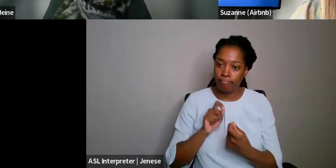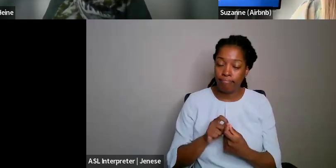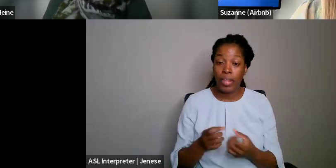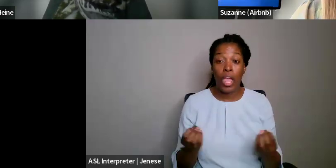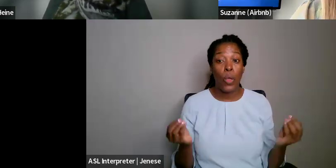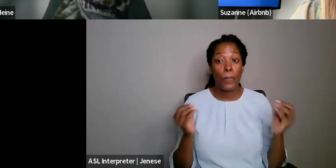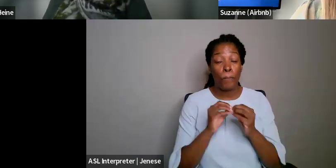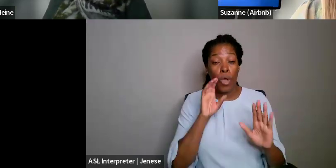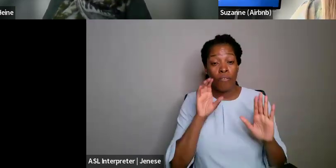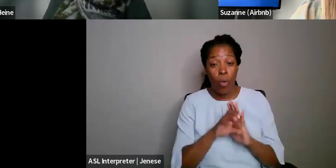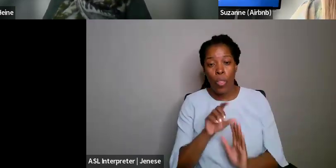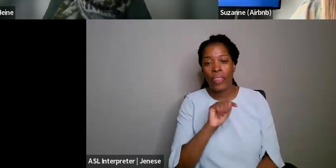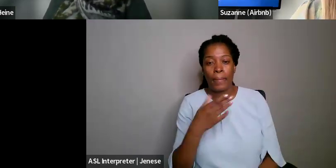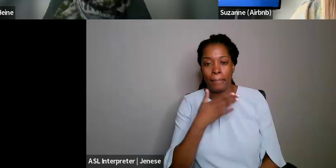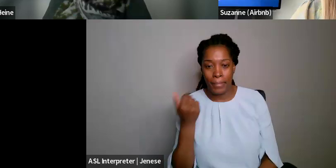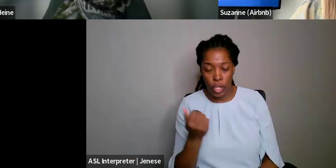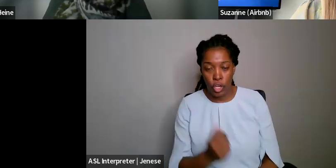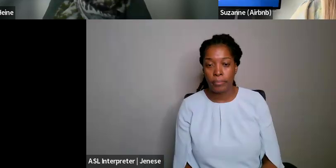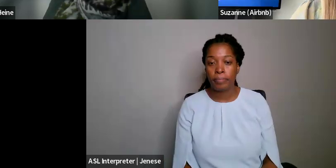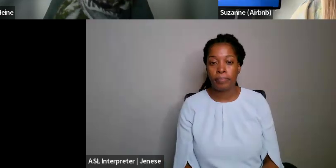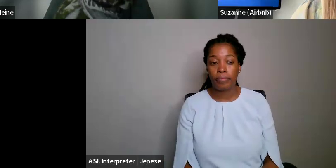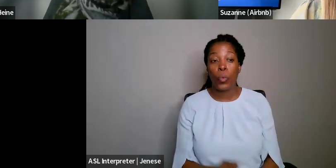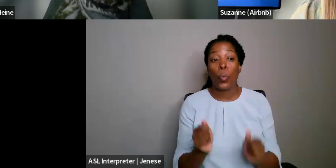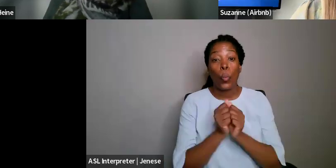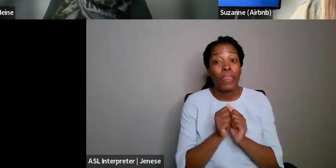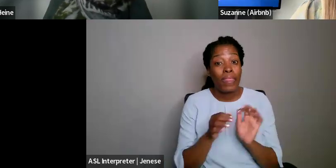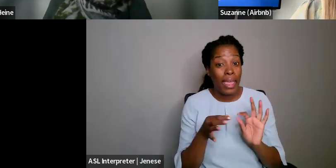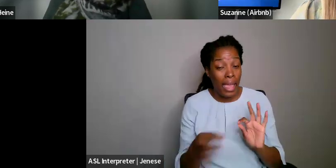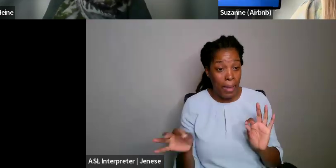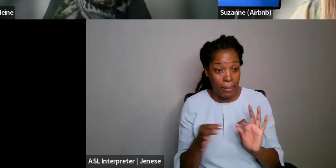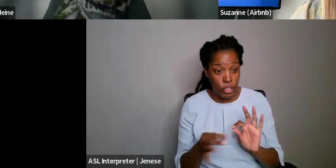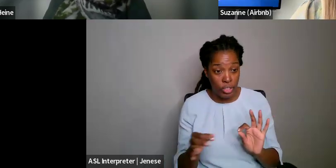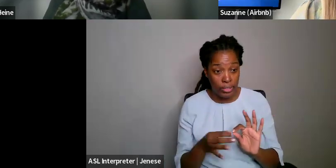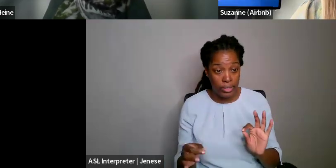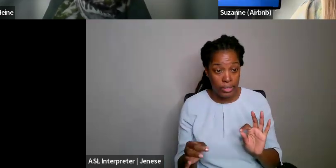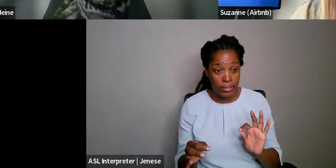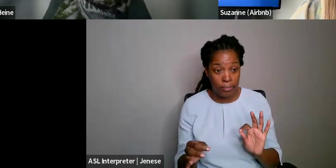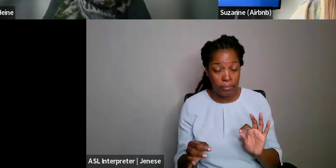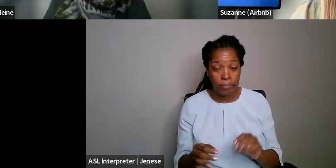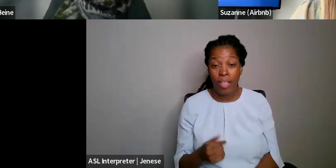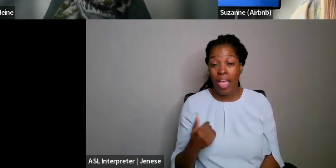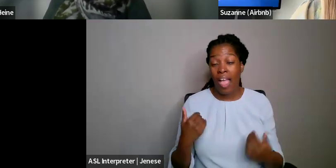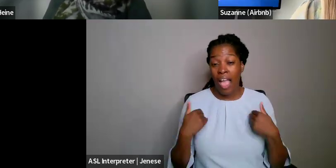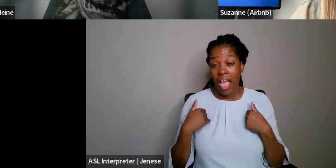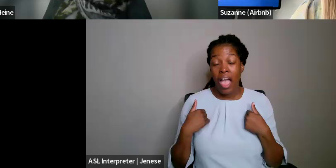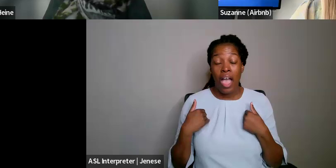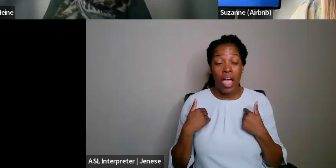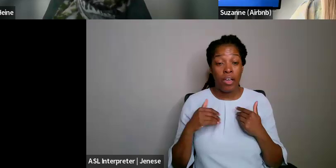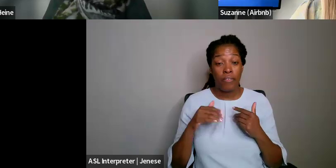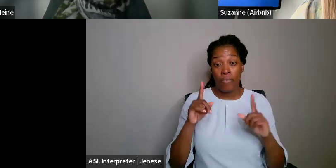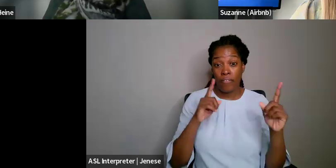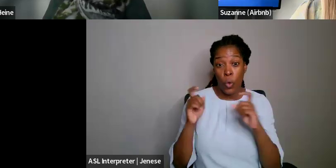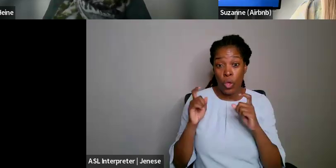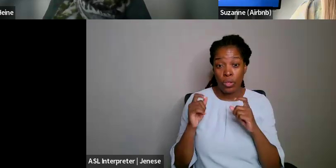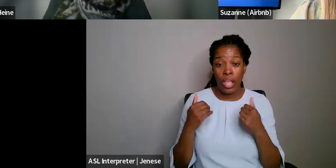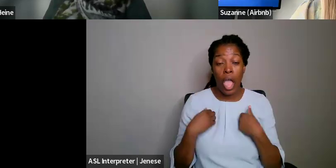photos, the better, and have lots of captions. So yeah, I've even got photos. I have two huge, big Great